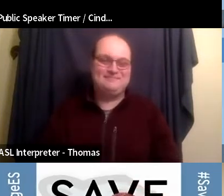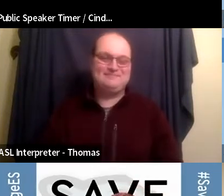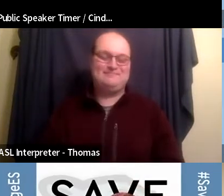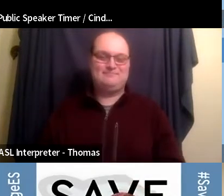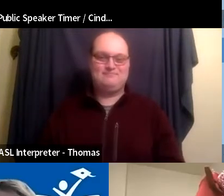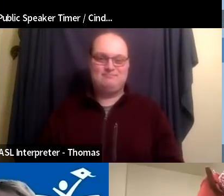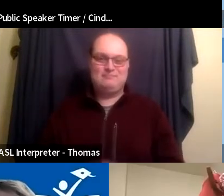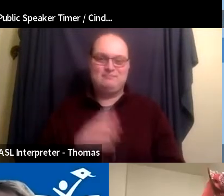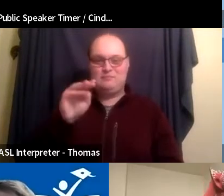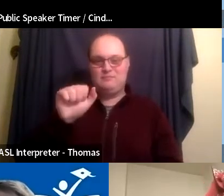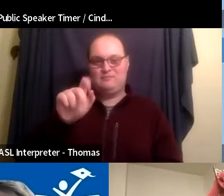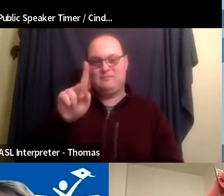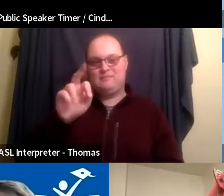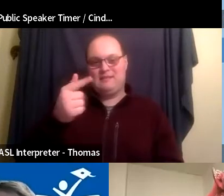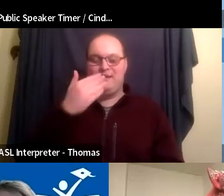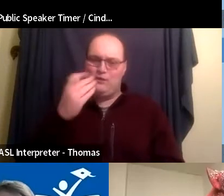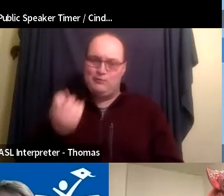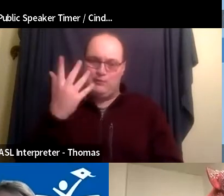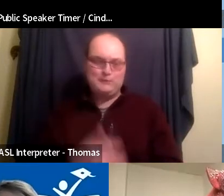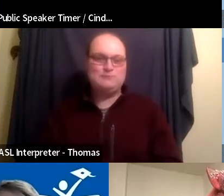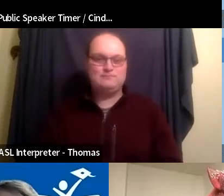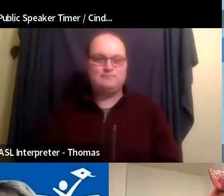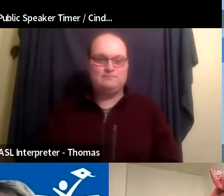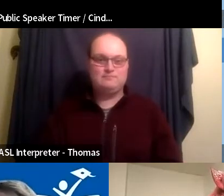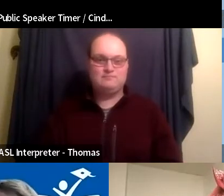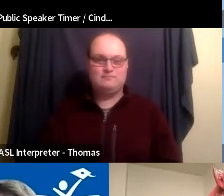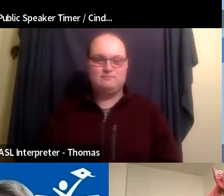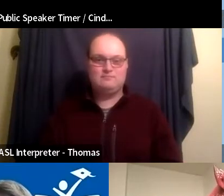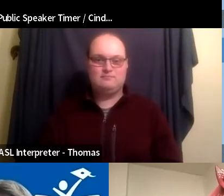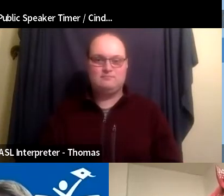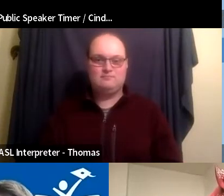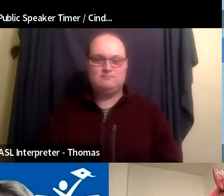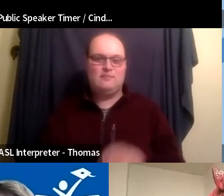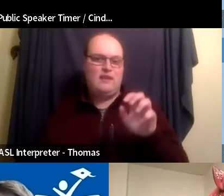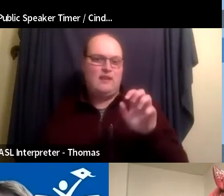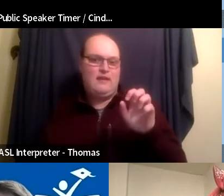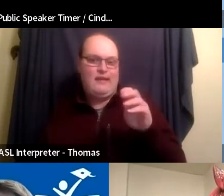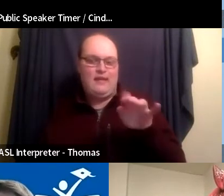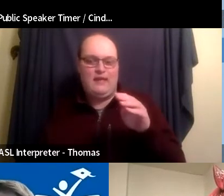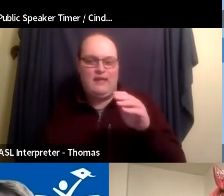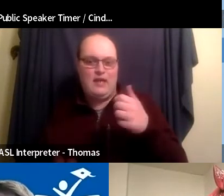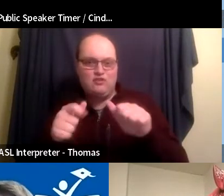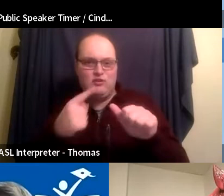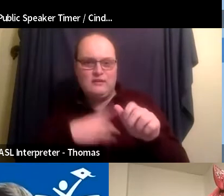Ms. King. I'm going to try this. Mbause